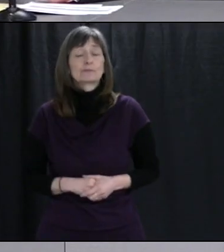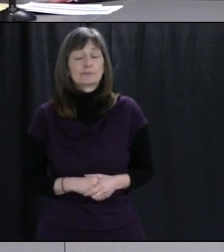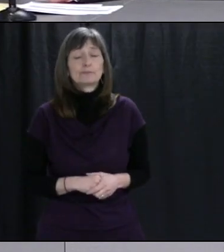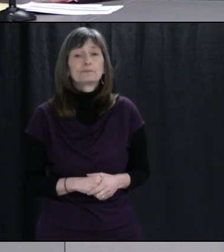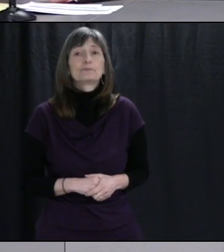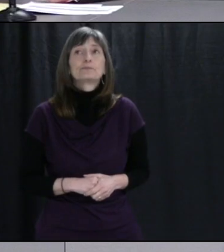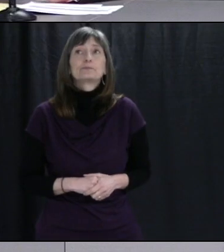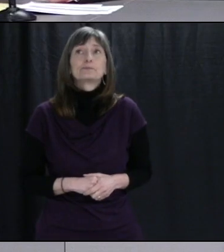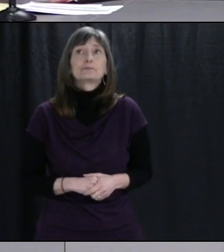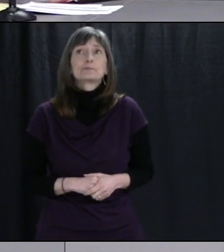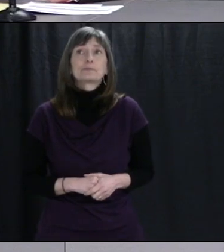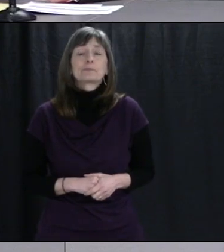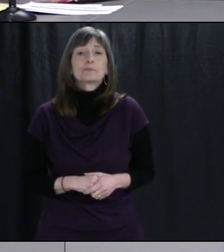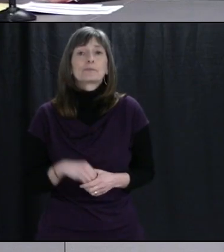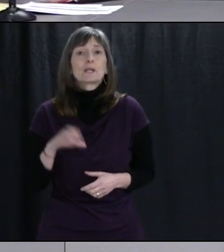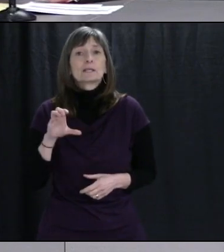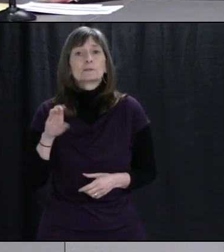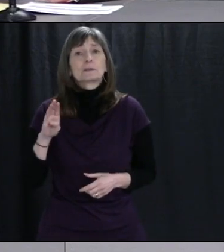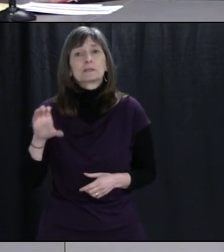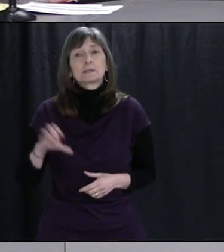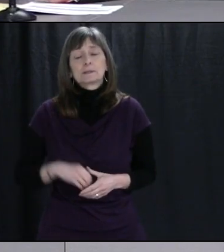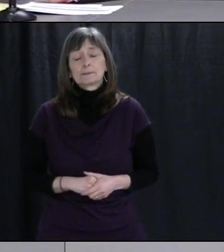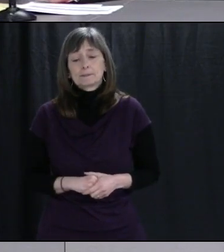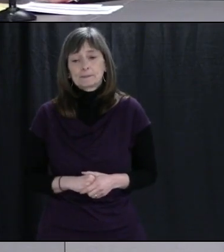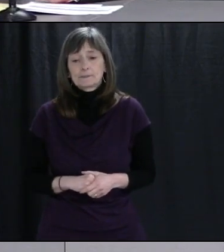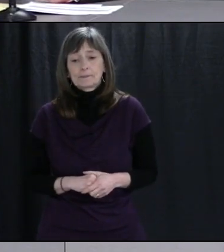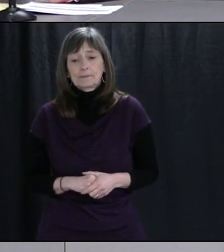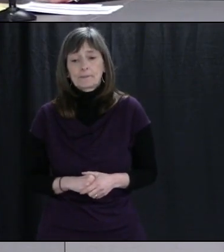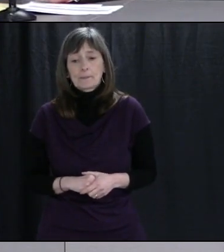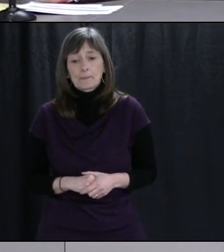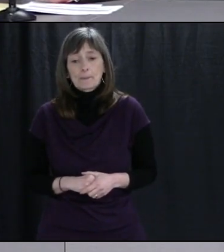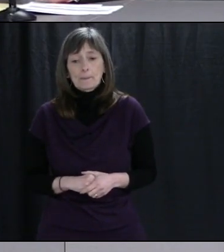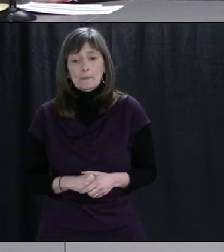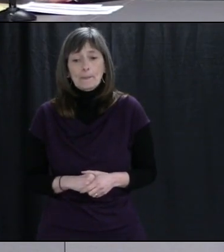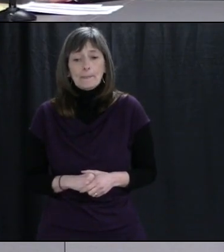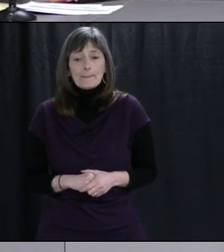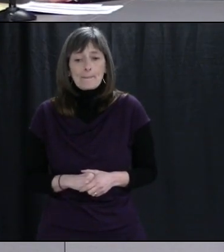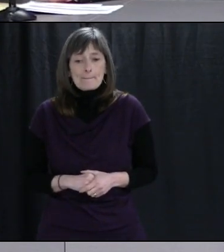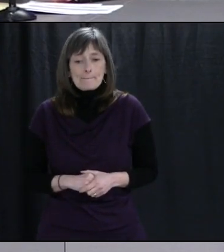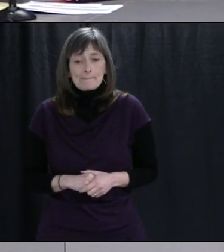Our next questions are from Peter Cowan of CBC News.